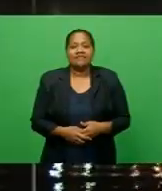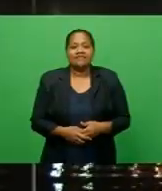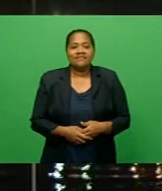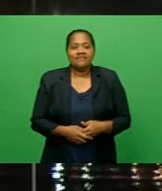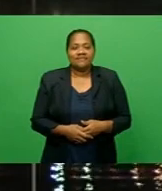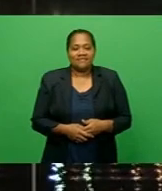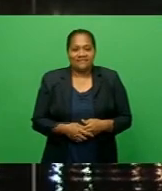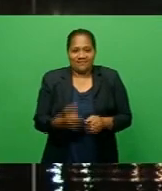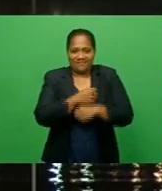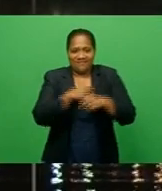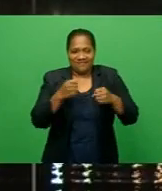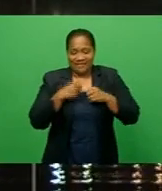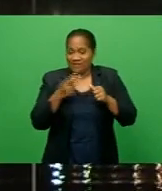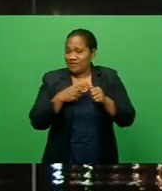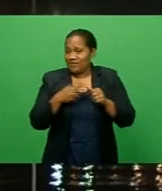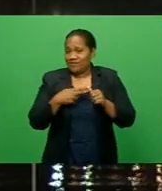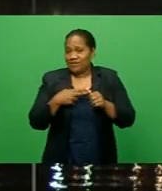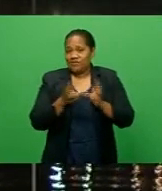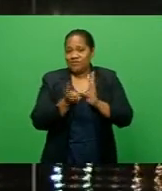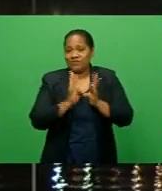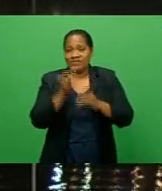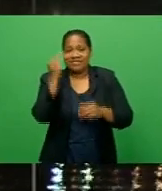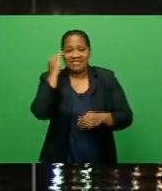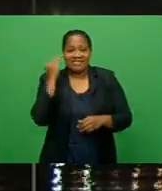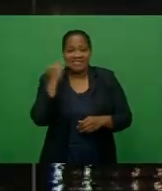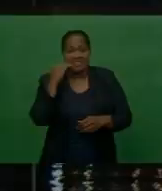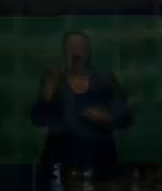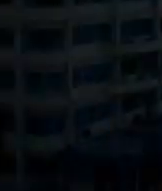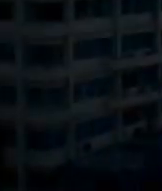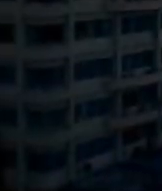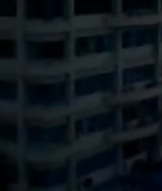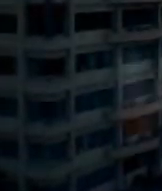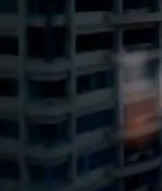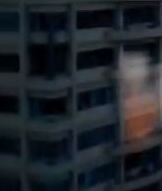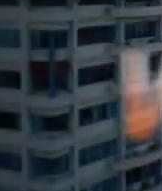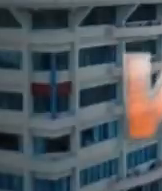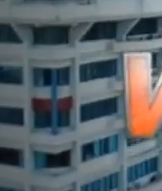And our favourite weather lady Angie joins us now with all the latest.